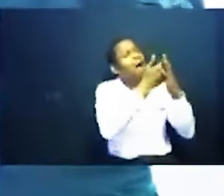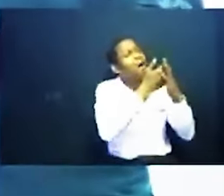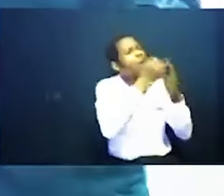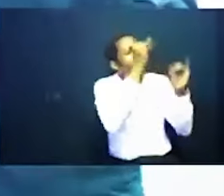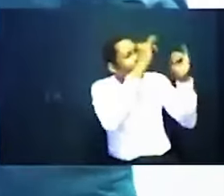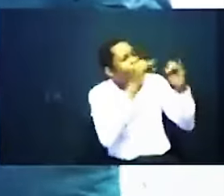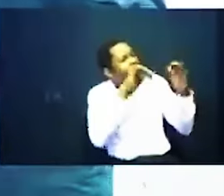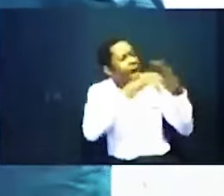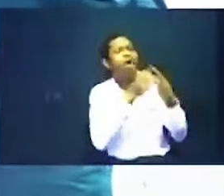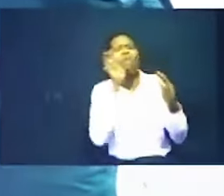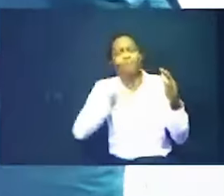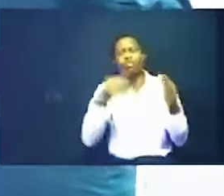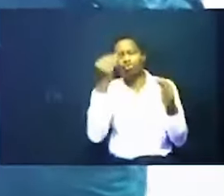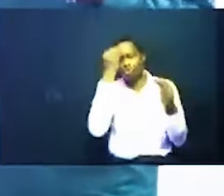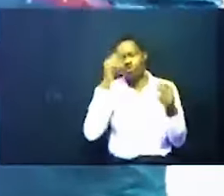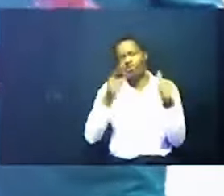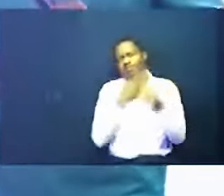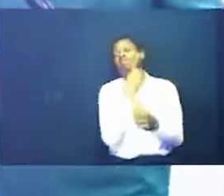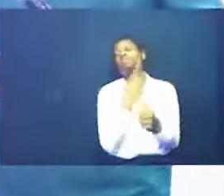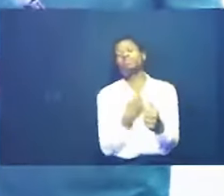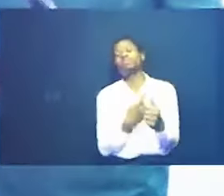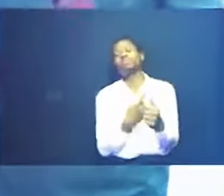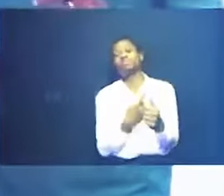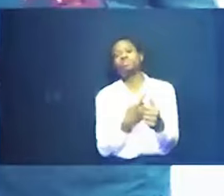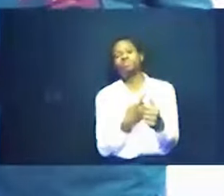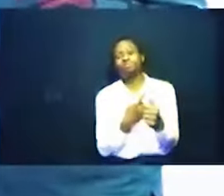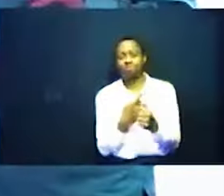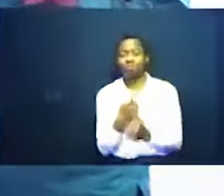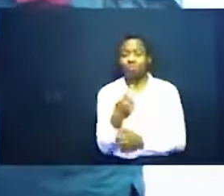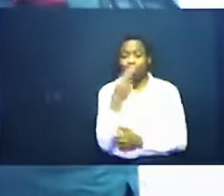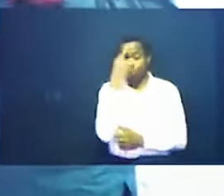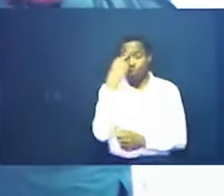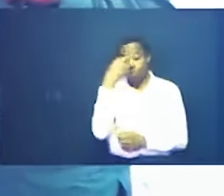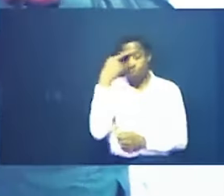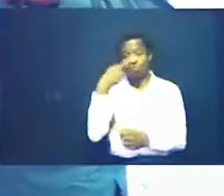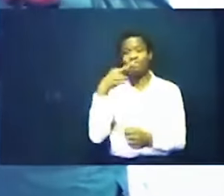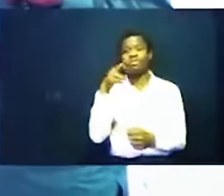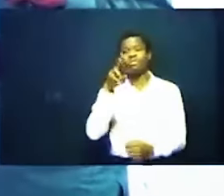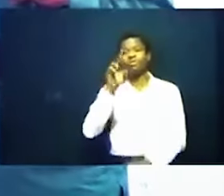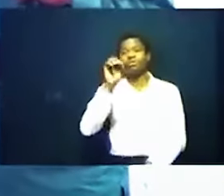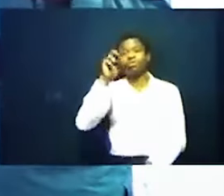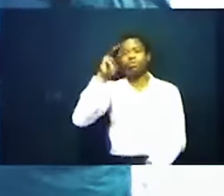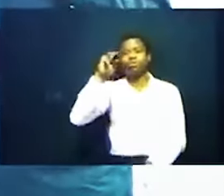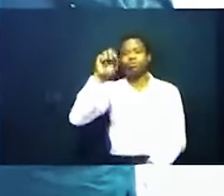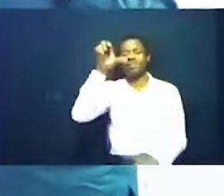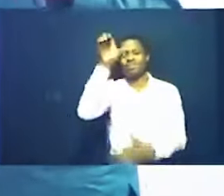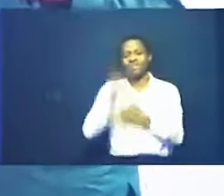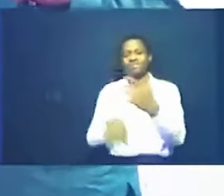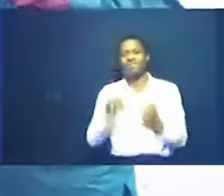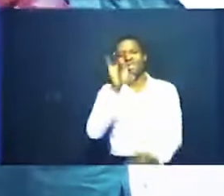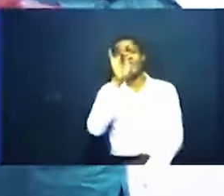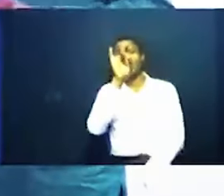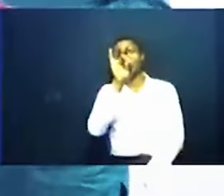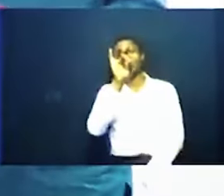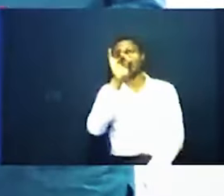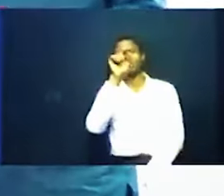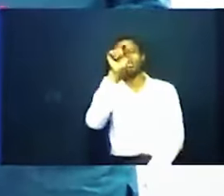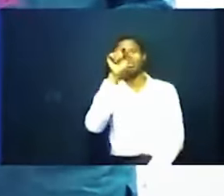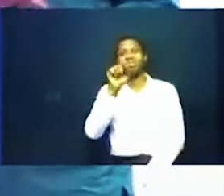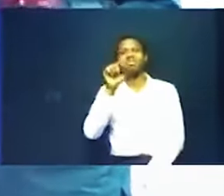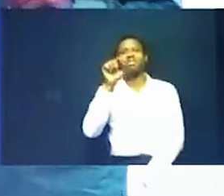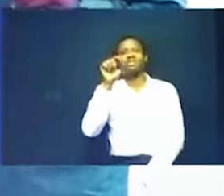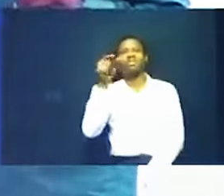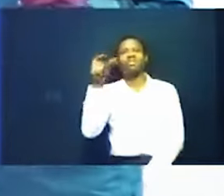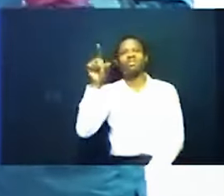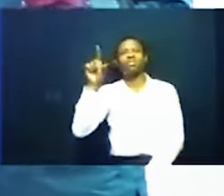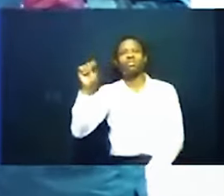fata unyamisu. Romans 8 verse 20. Romans 4 Roma 18 watch in mu edionuno.